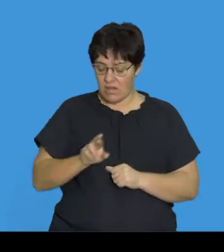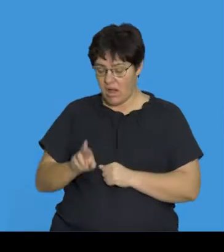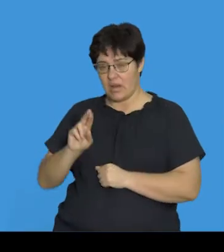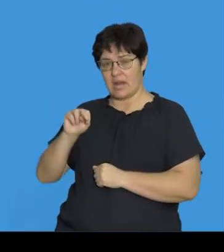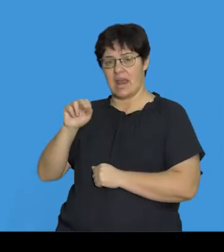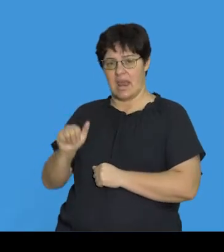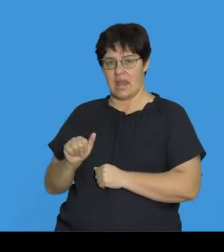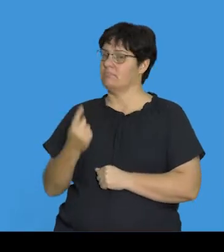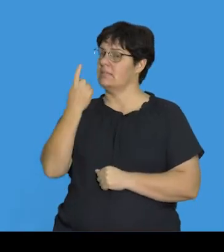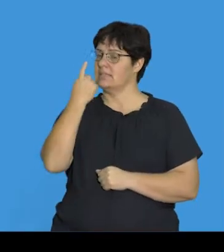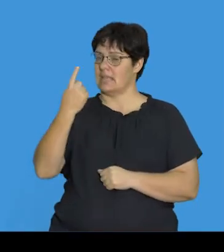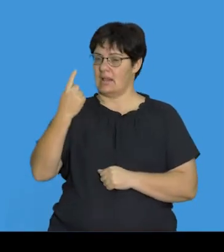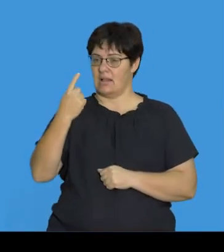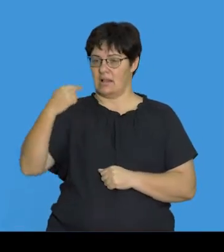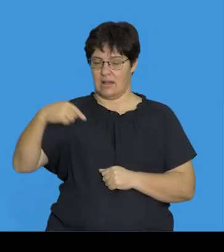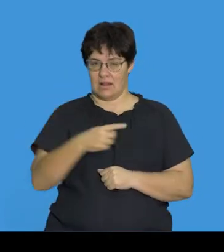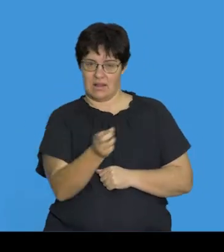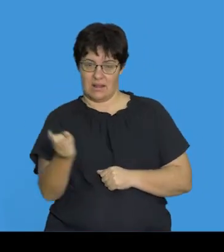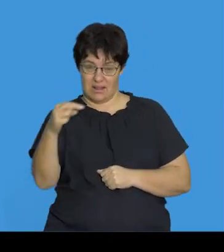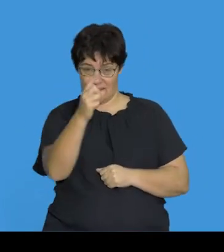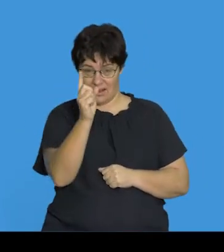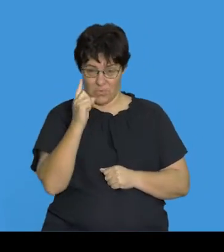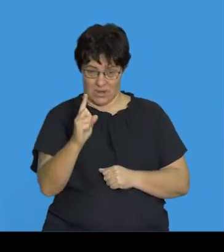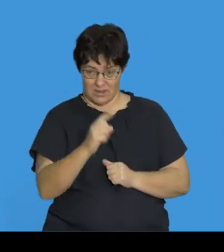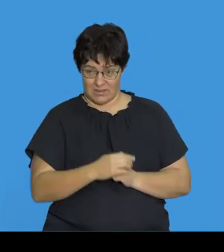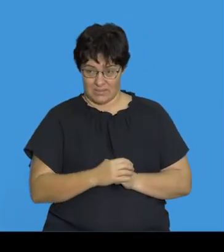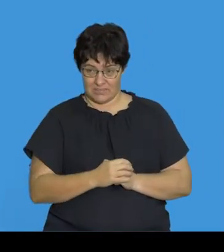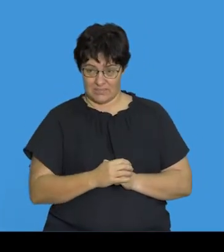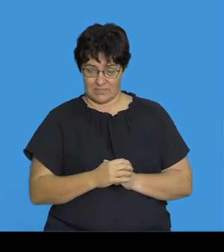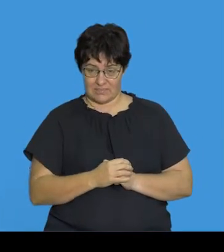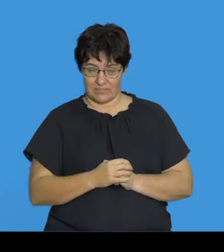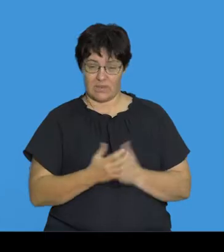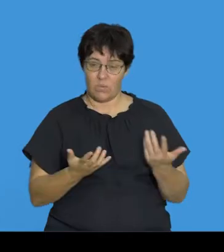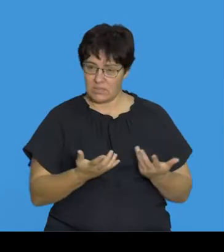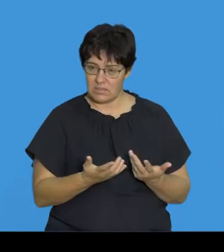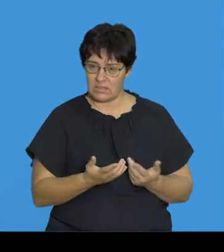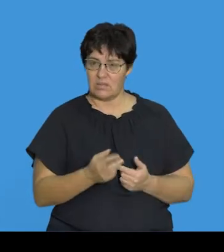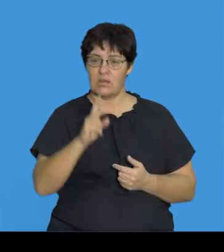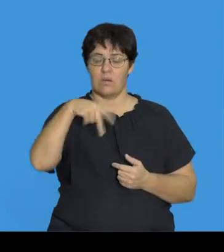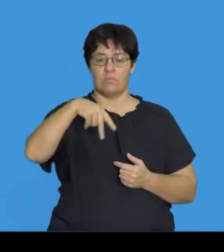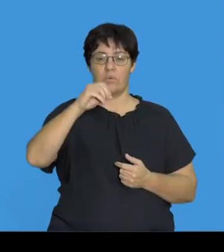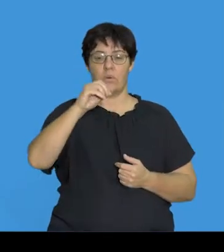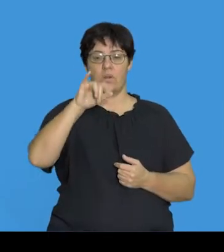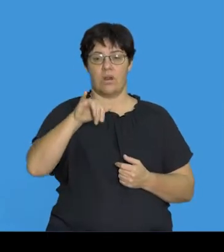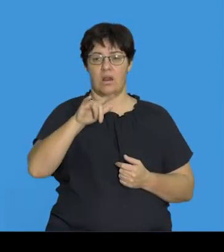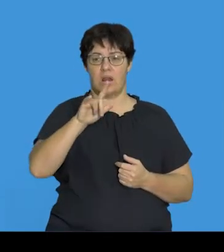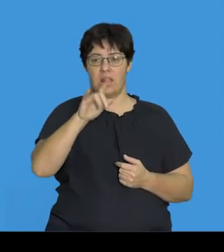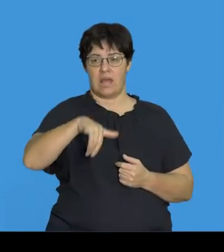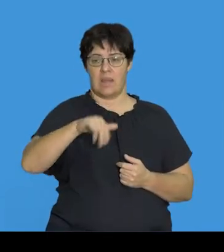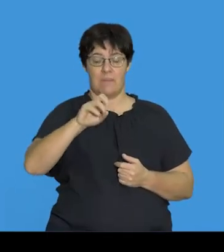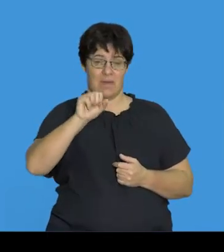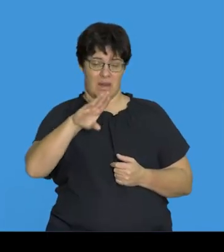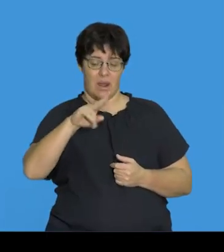RNA consists of a single-strand molecule. We refer to it as a polymer. Again, the